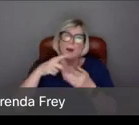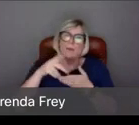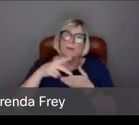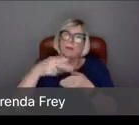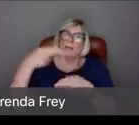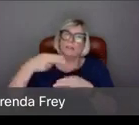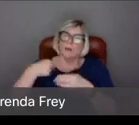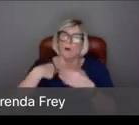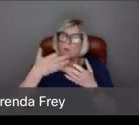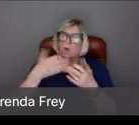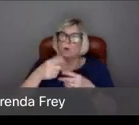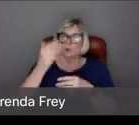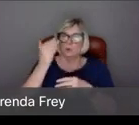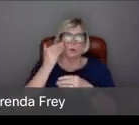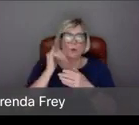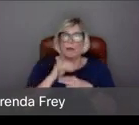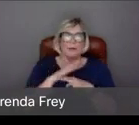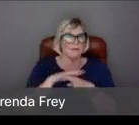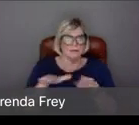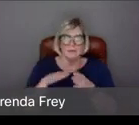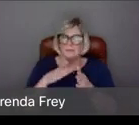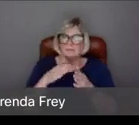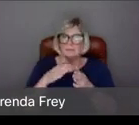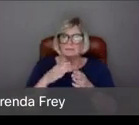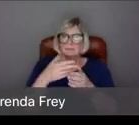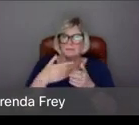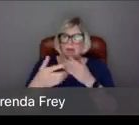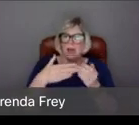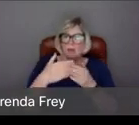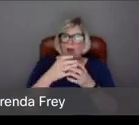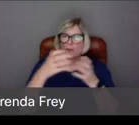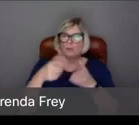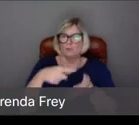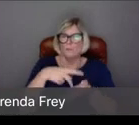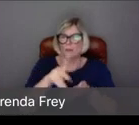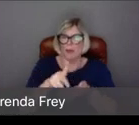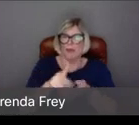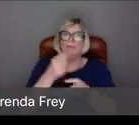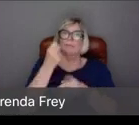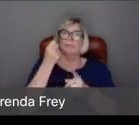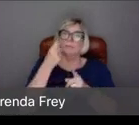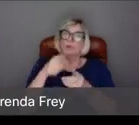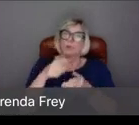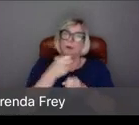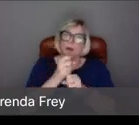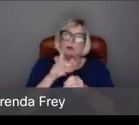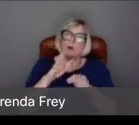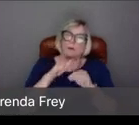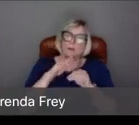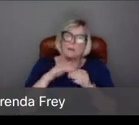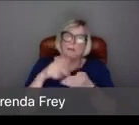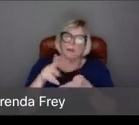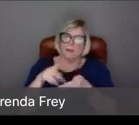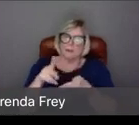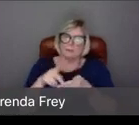you to know that it doesn't matter how much you pay, as long as you're making your minimum payments.